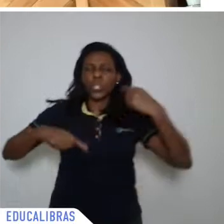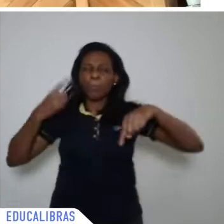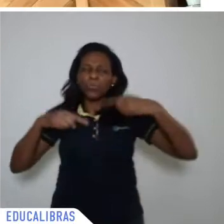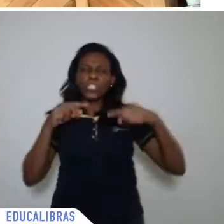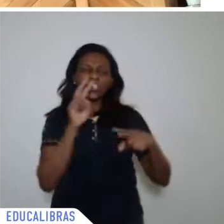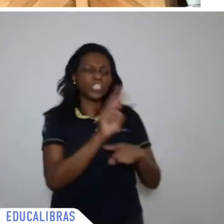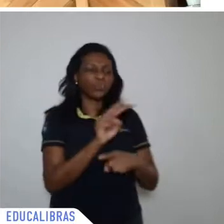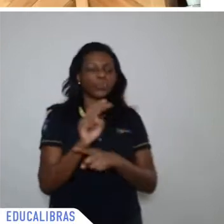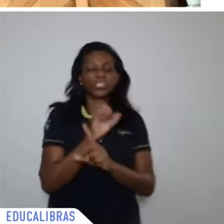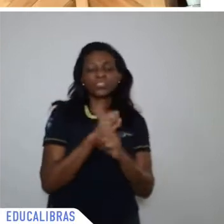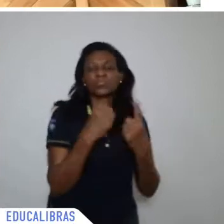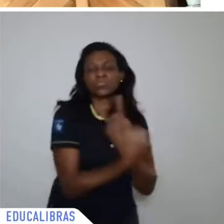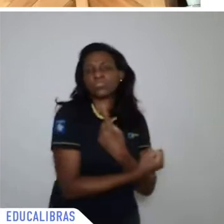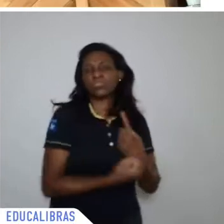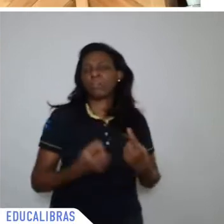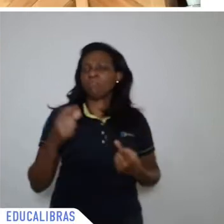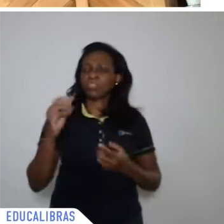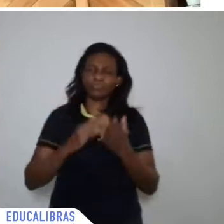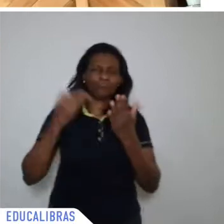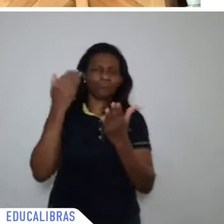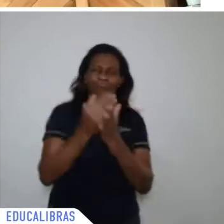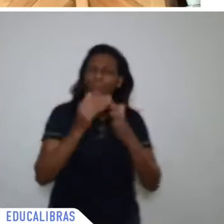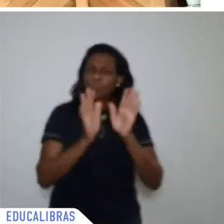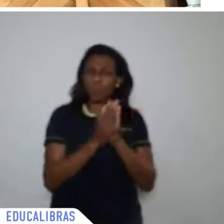no social protection that are